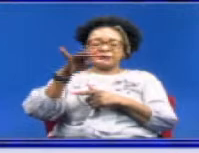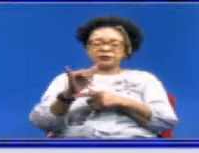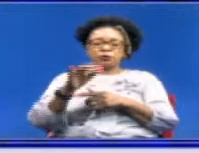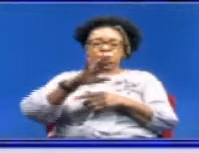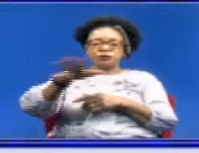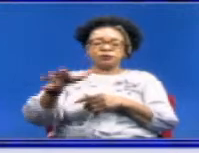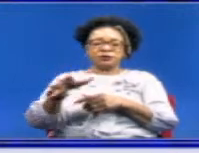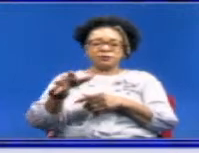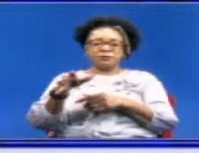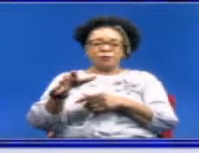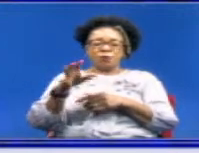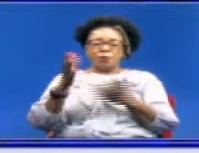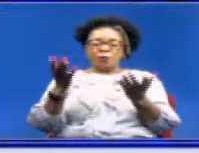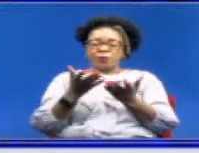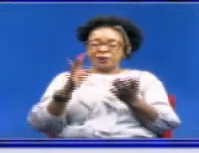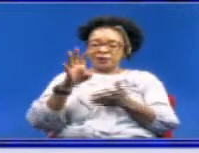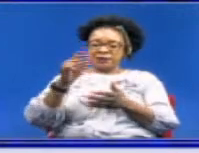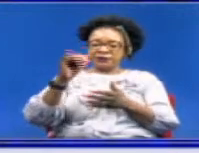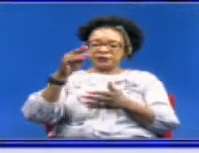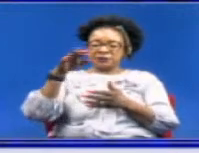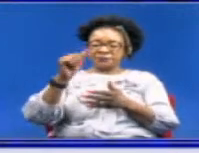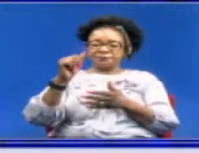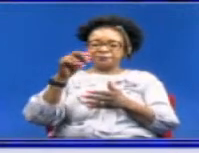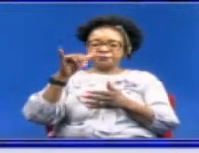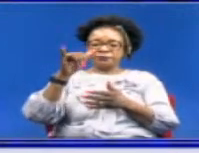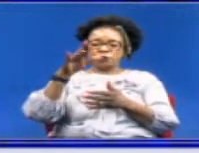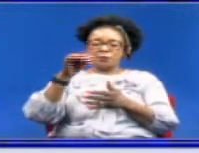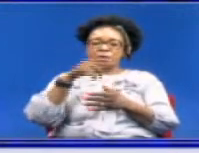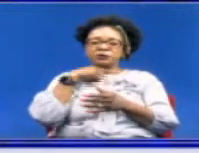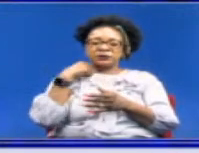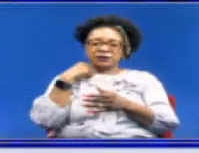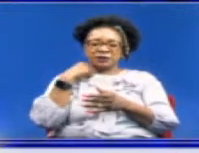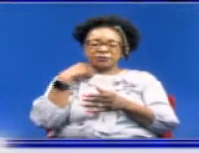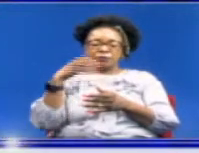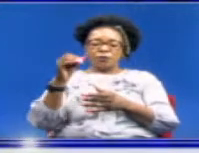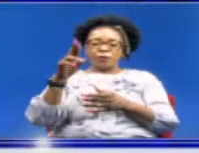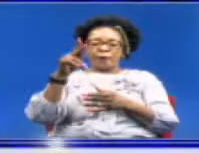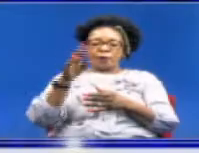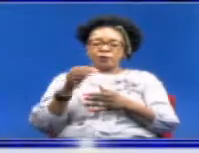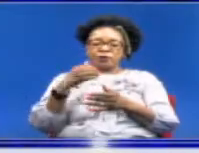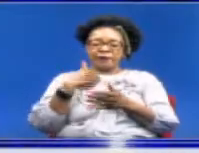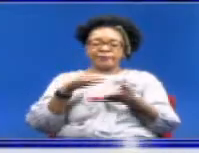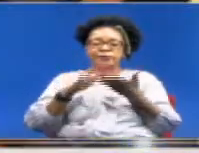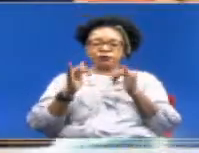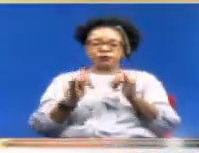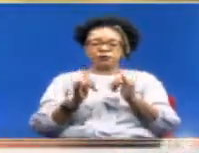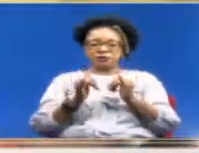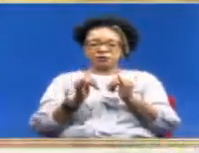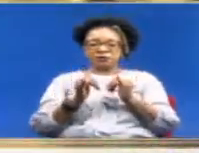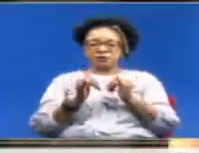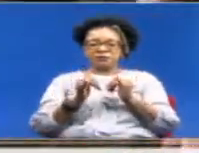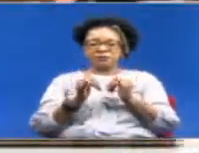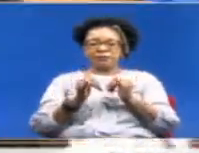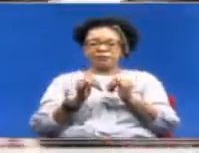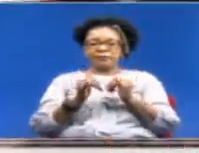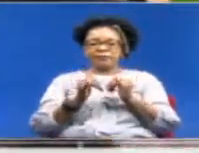where Esther Ayuma was allegedly murdered. Okokusa reports.